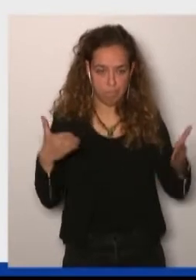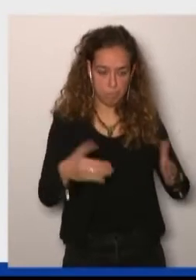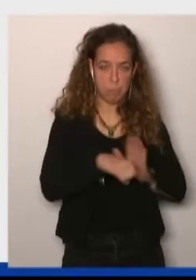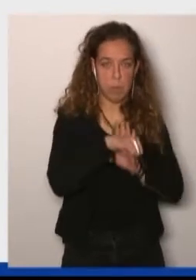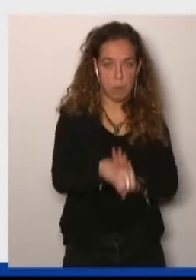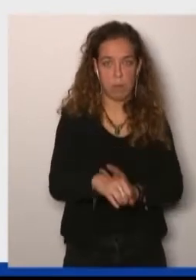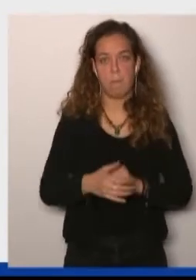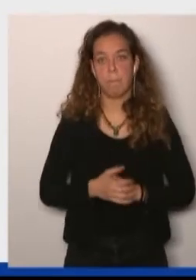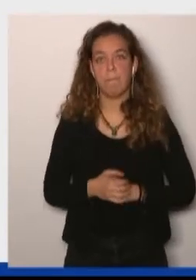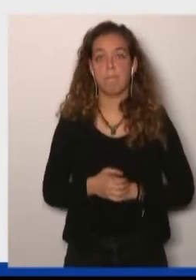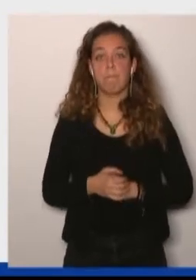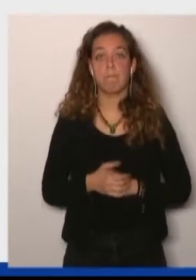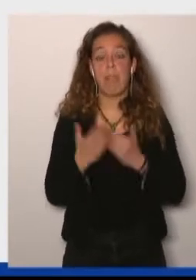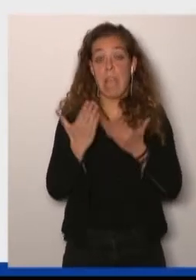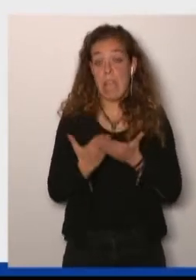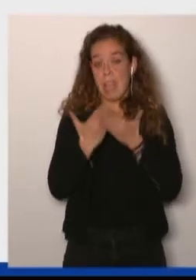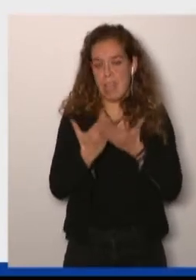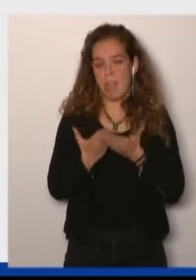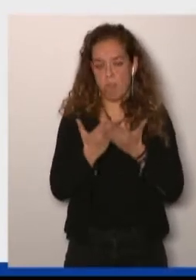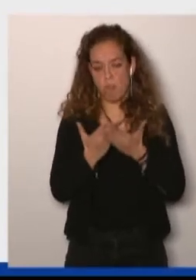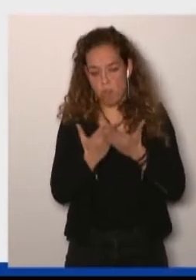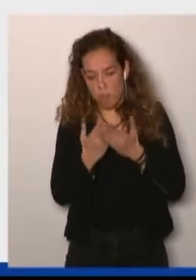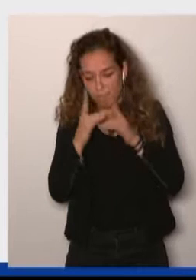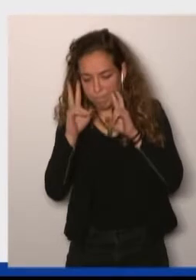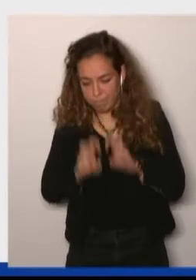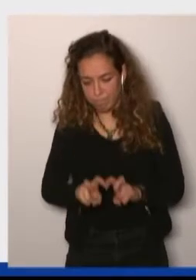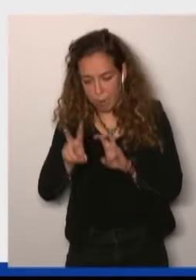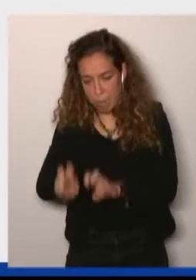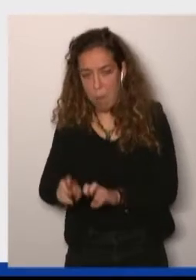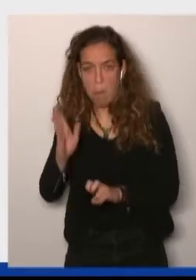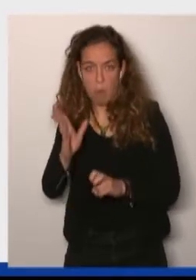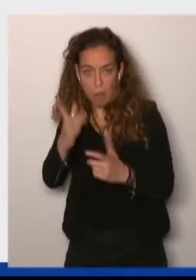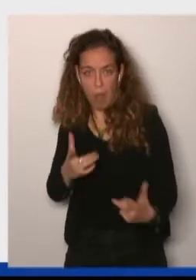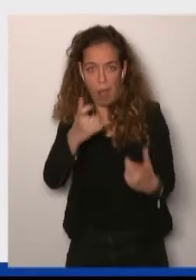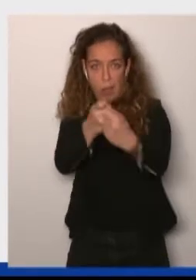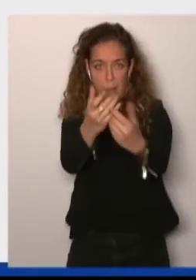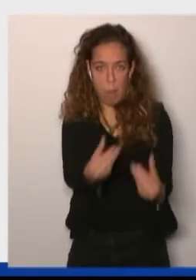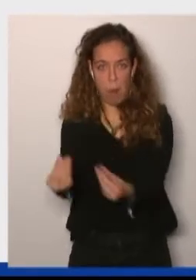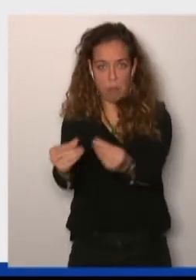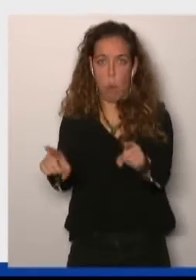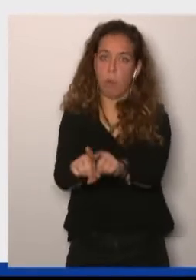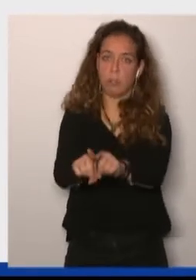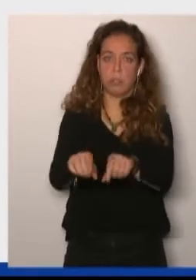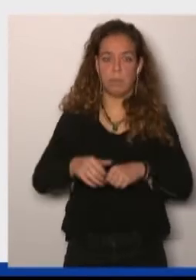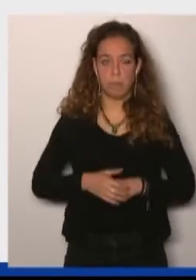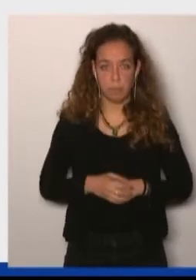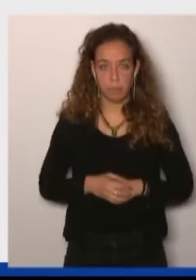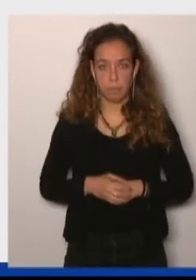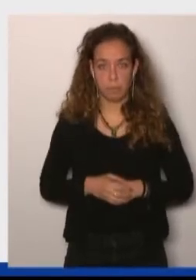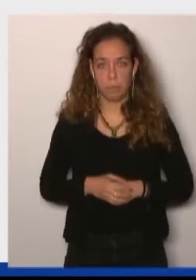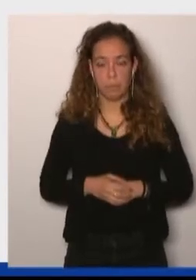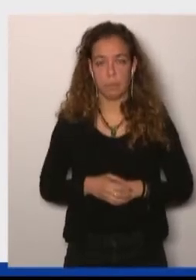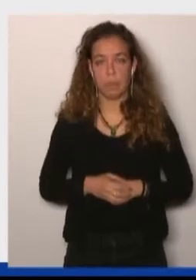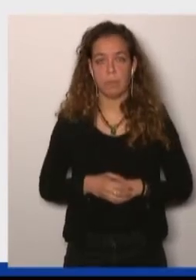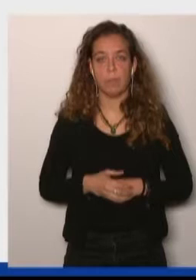then designed adequately to address and to generate the best possible data for decision makers, not